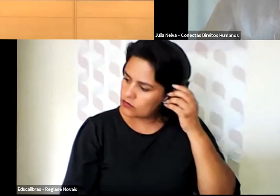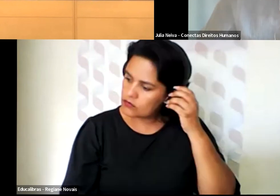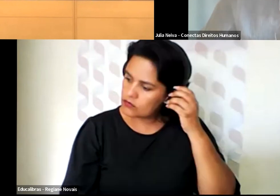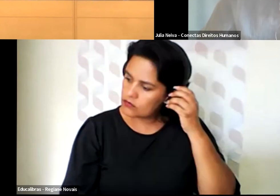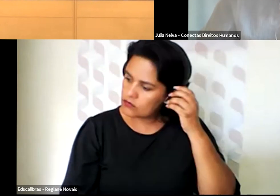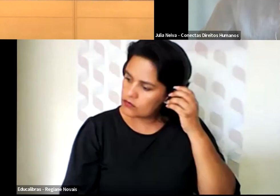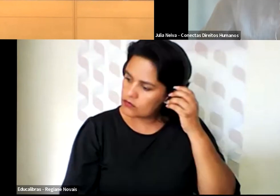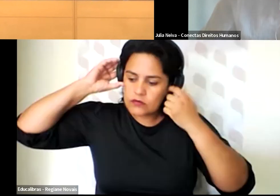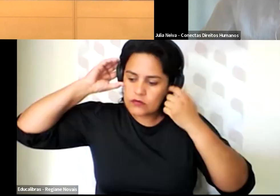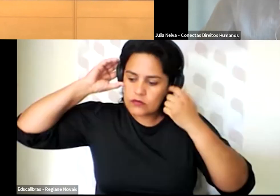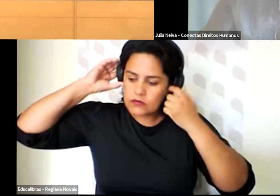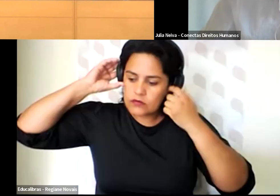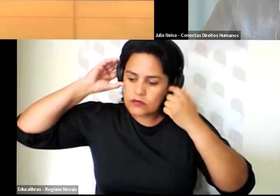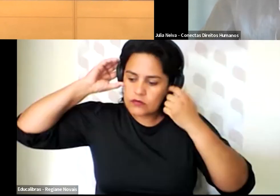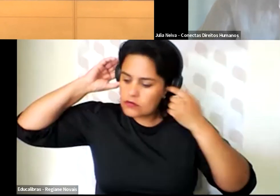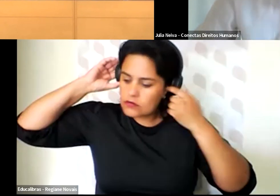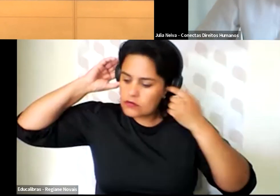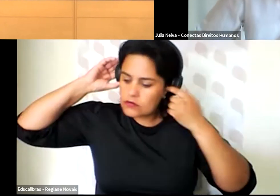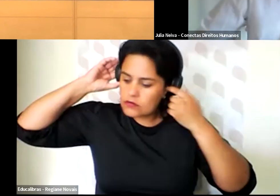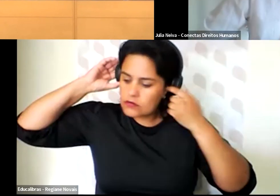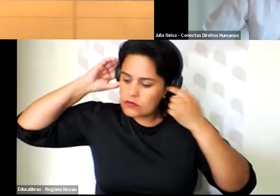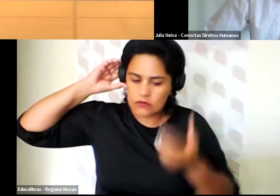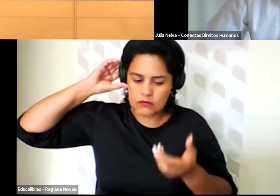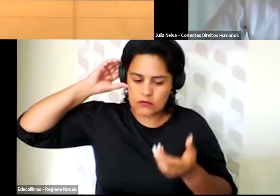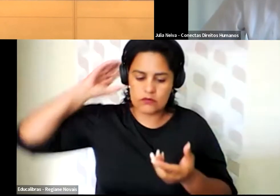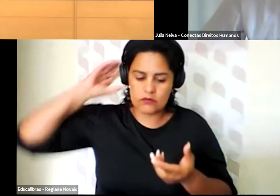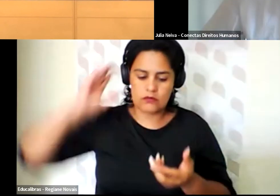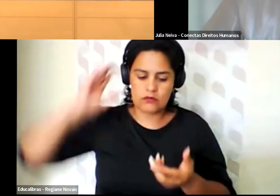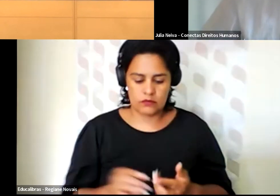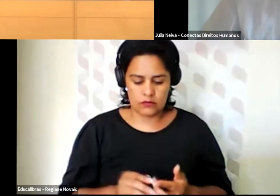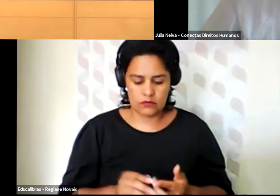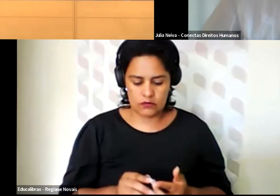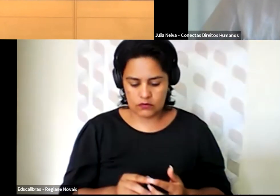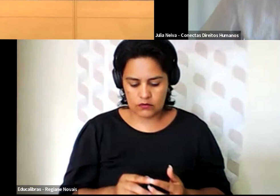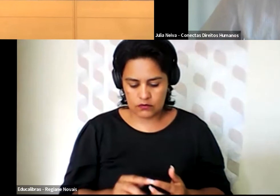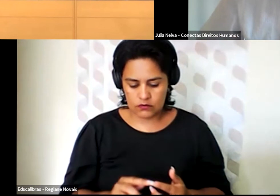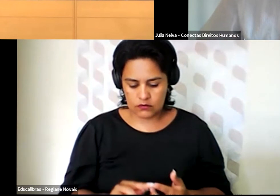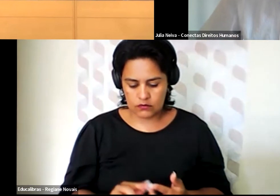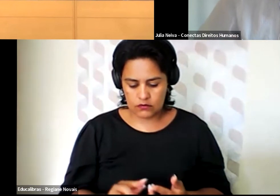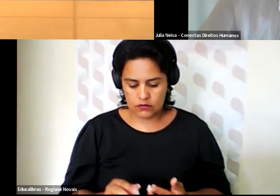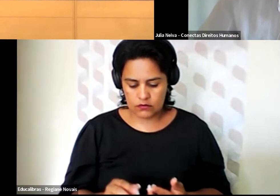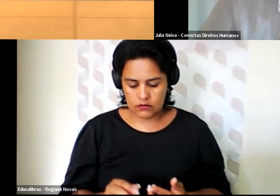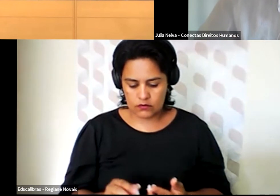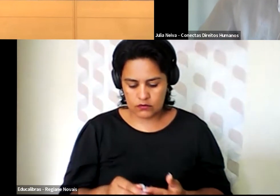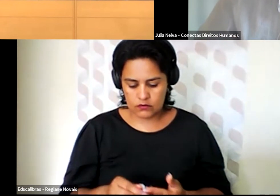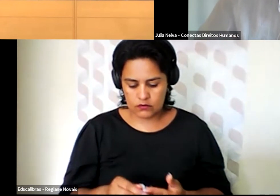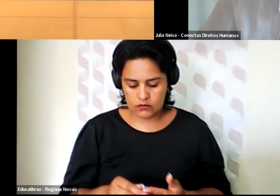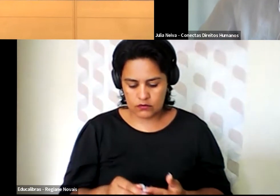much recently on this issue of the values. And this is important because democracies precisely give the floor,